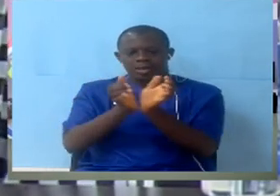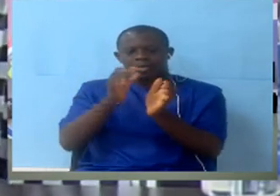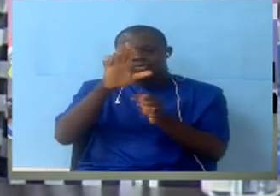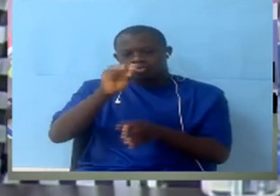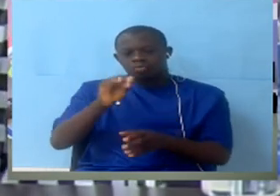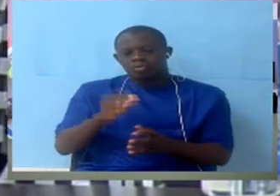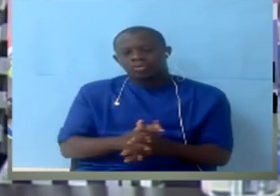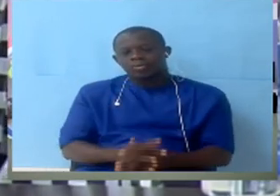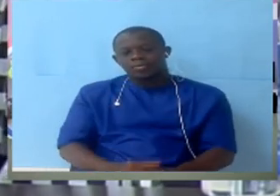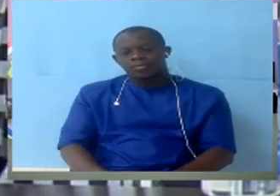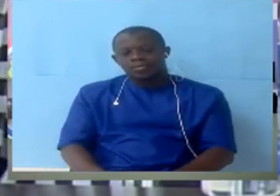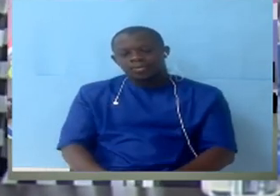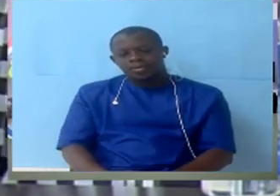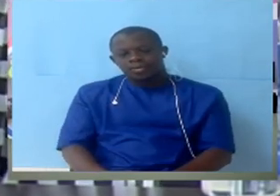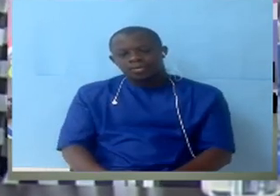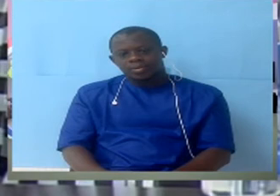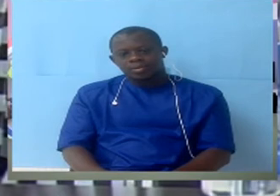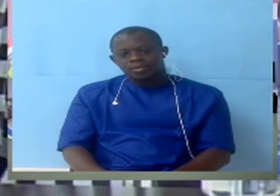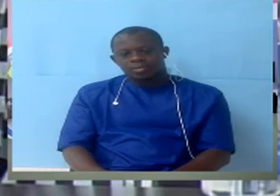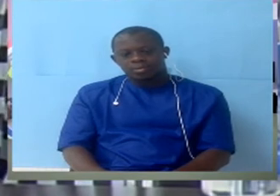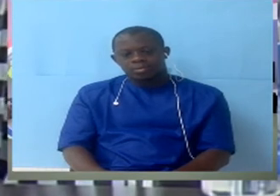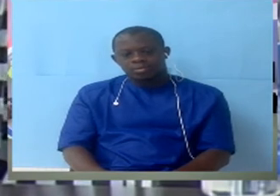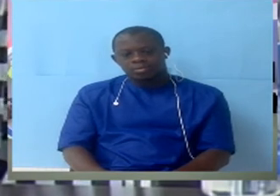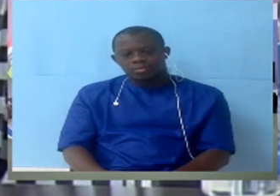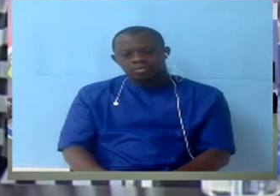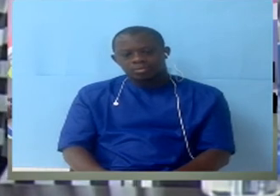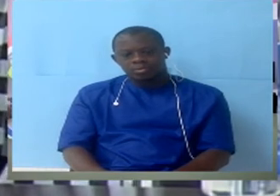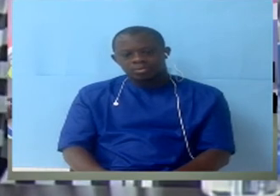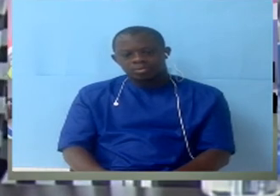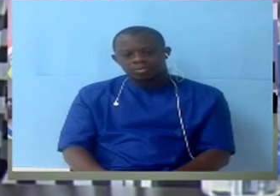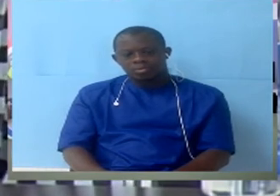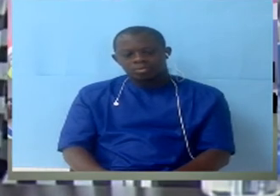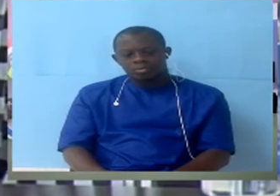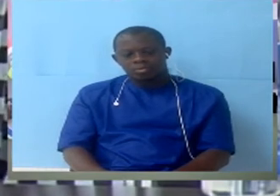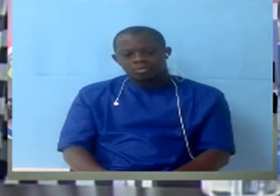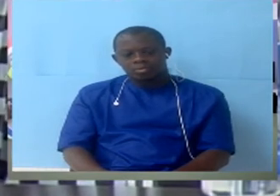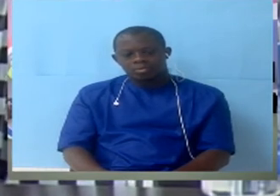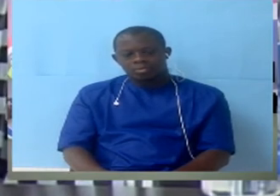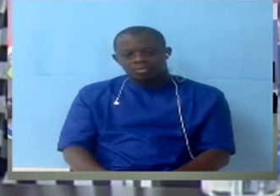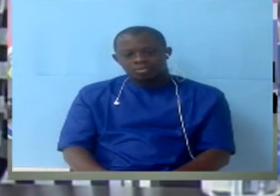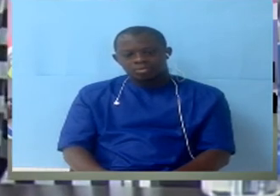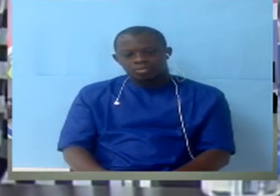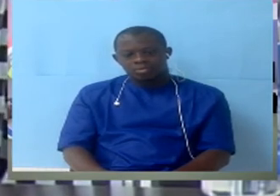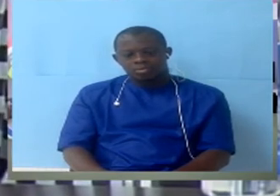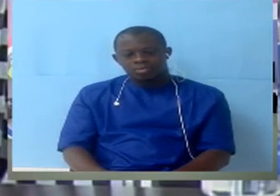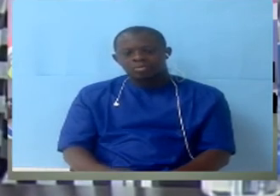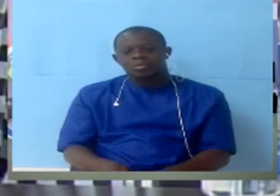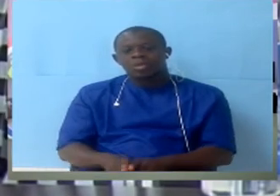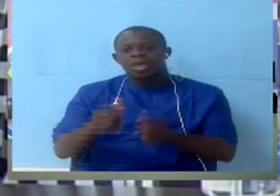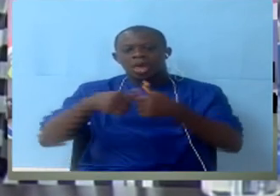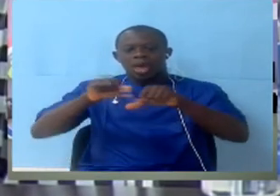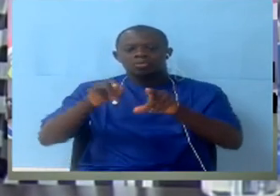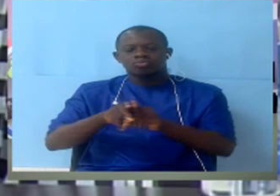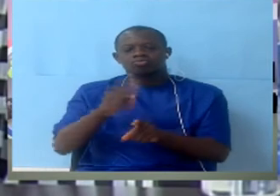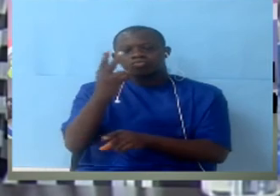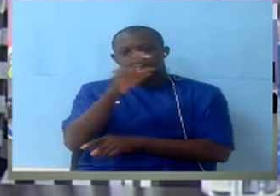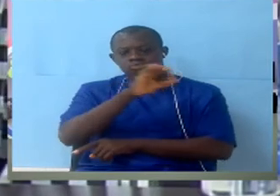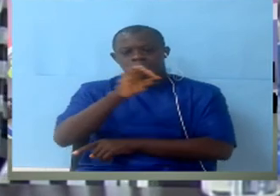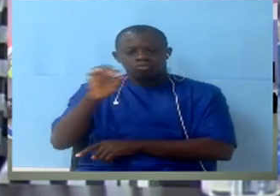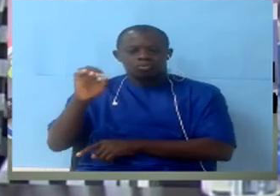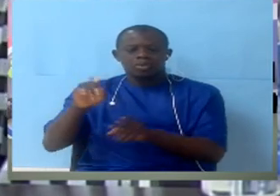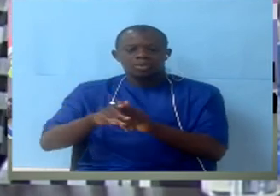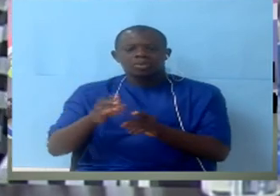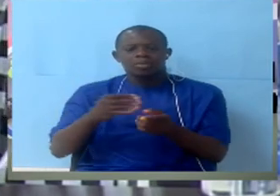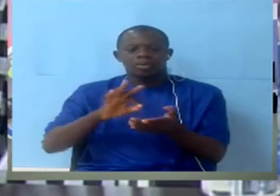2000 my phone. Then another move kata comprehensive. Or 2000. Then around 2000, I moved to the